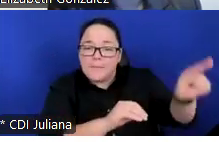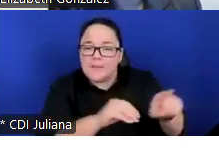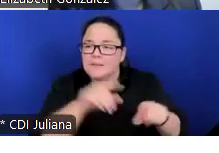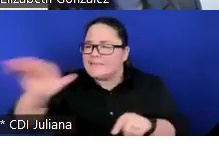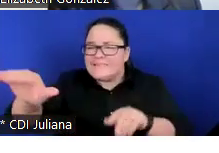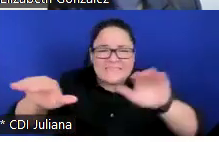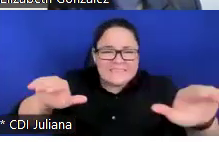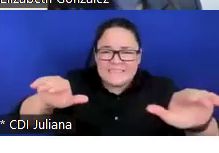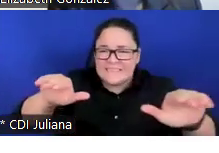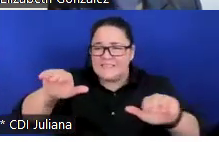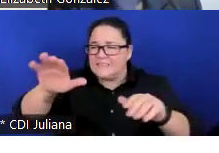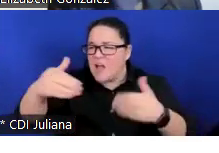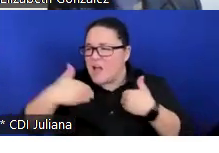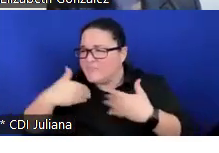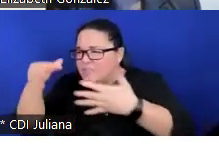should do.